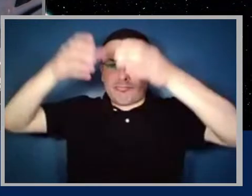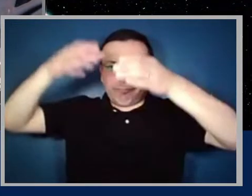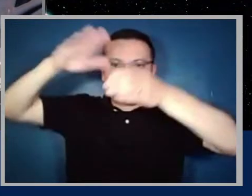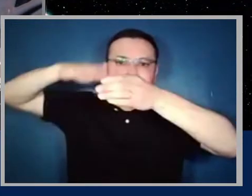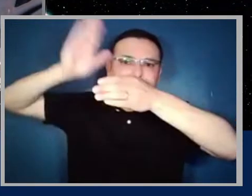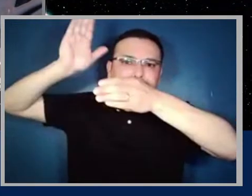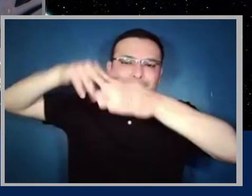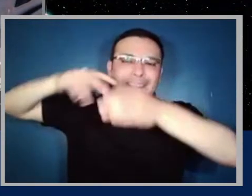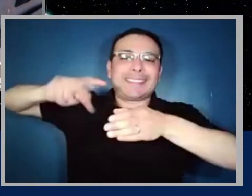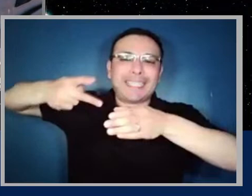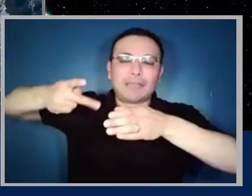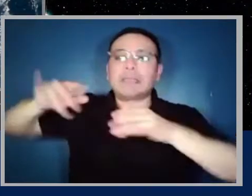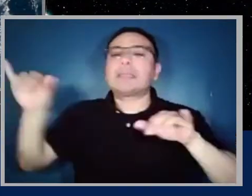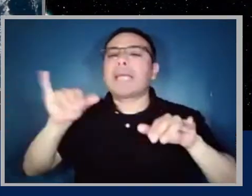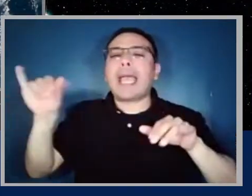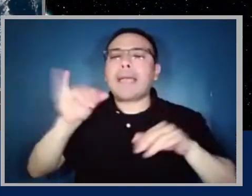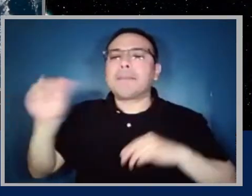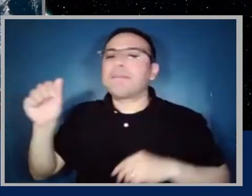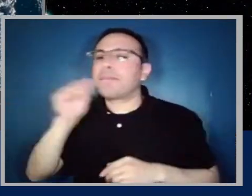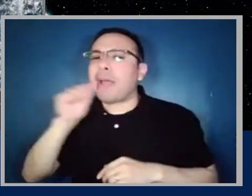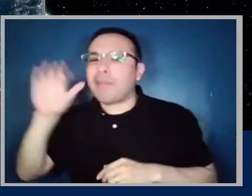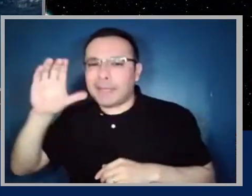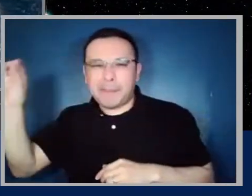a top hatch that we simulate.